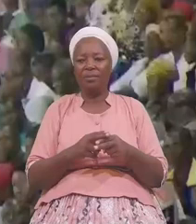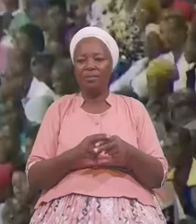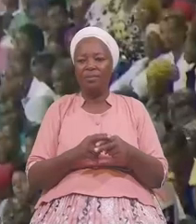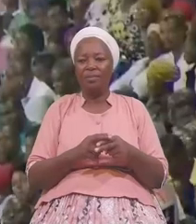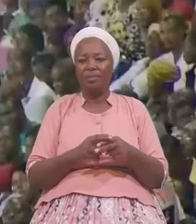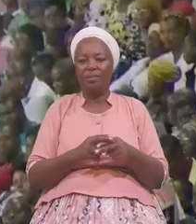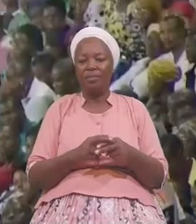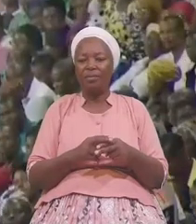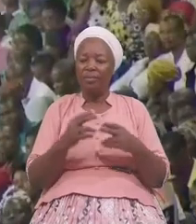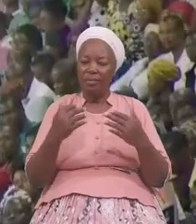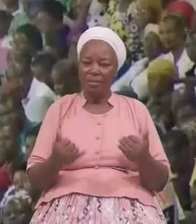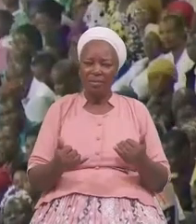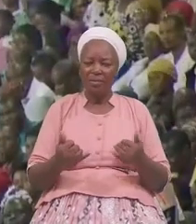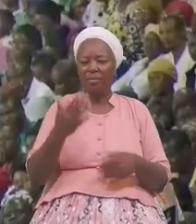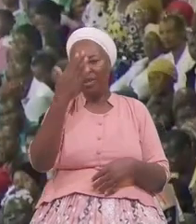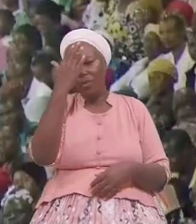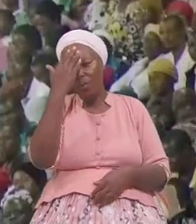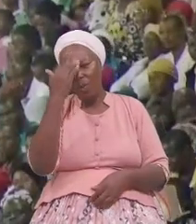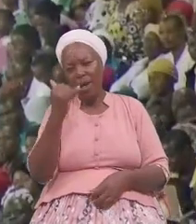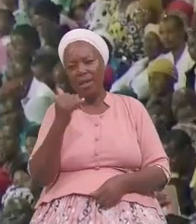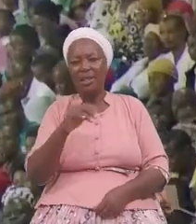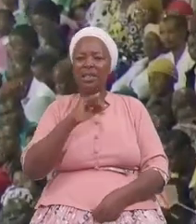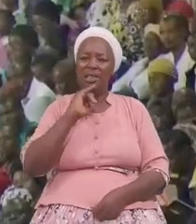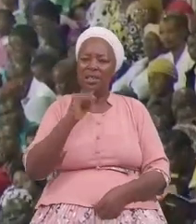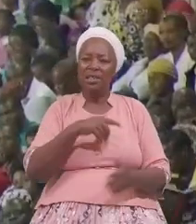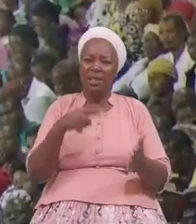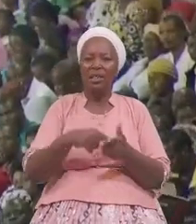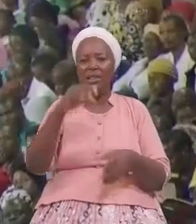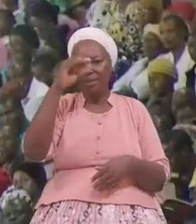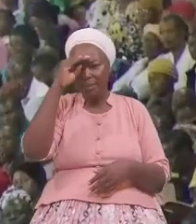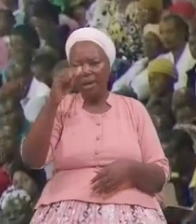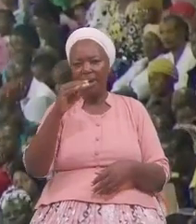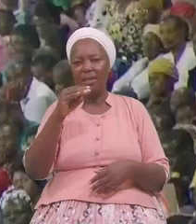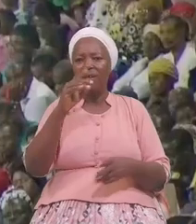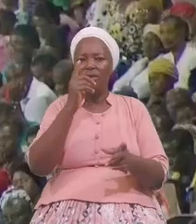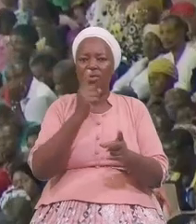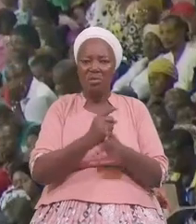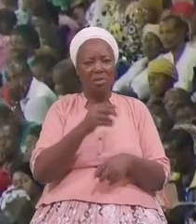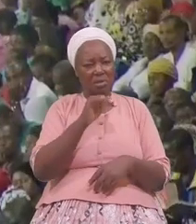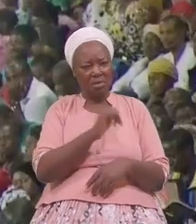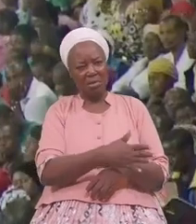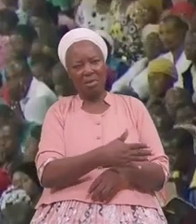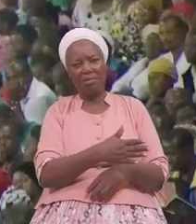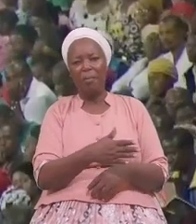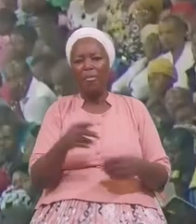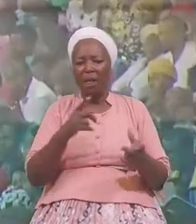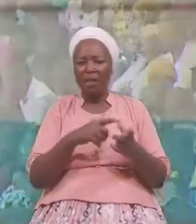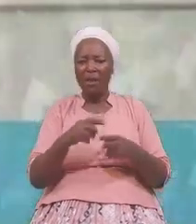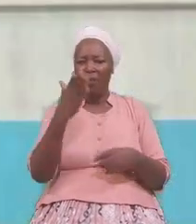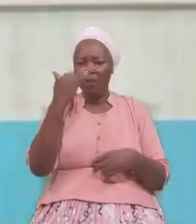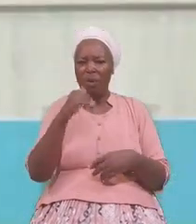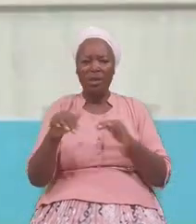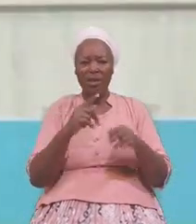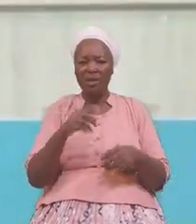name. Now, why did this man just stay there? Why did he keep